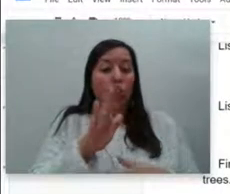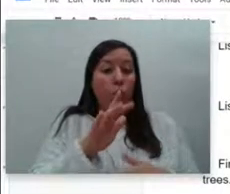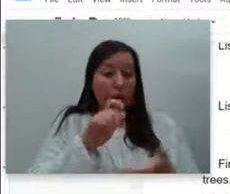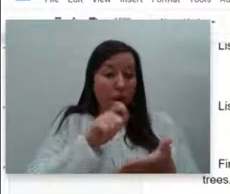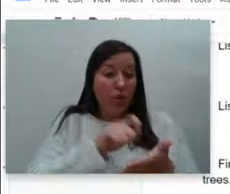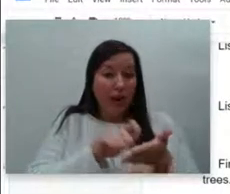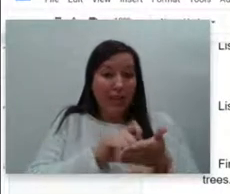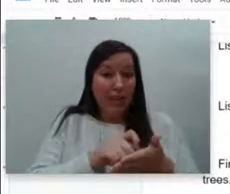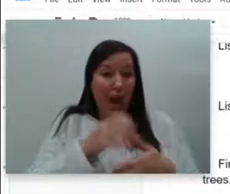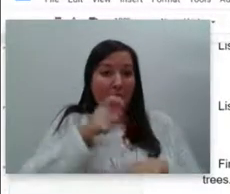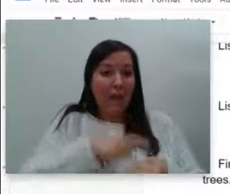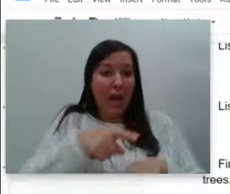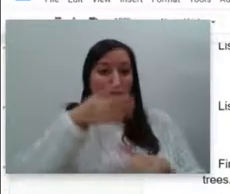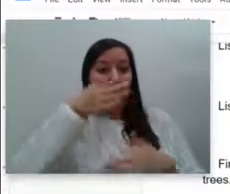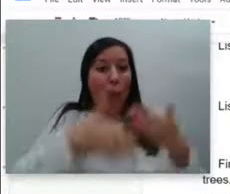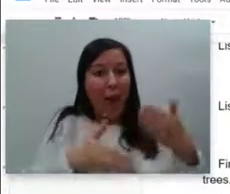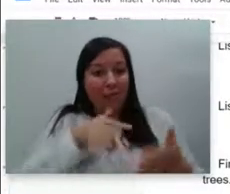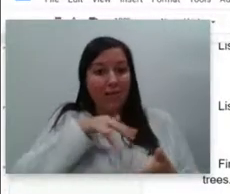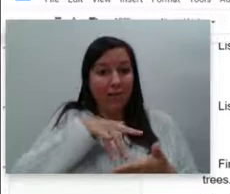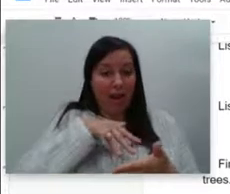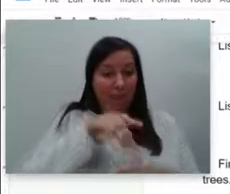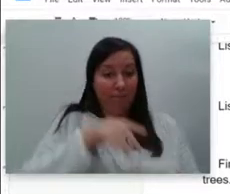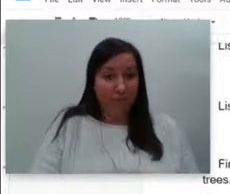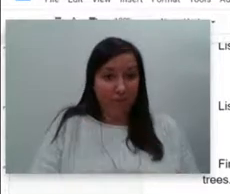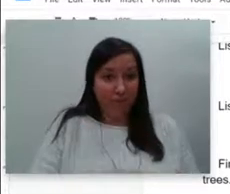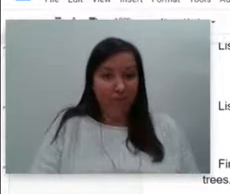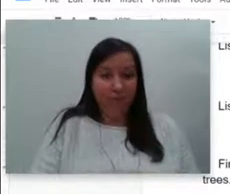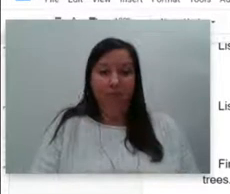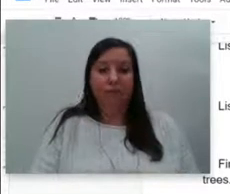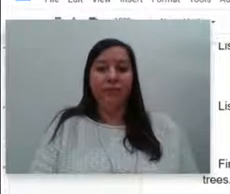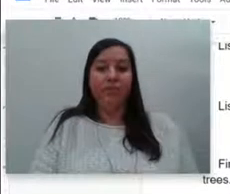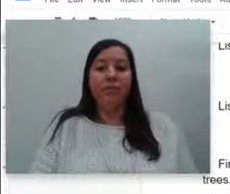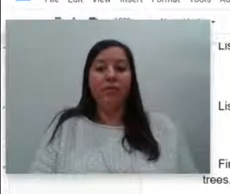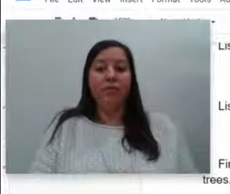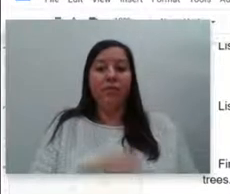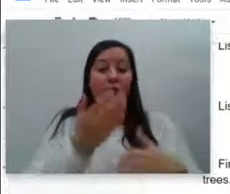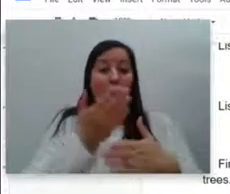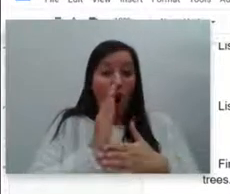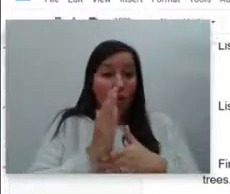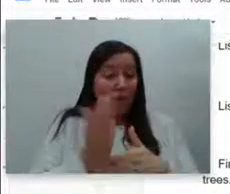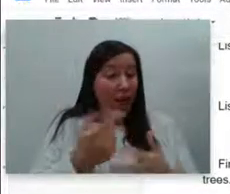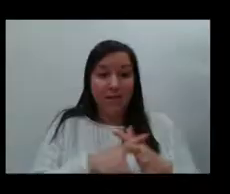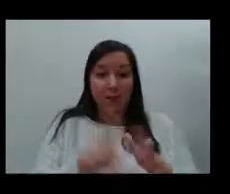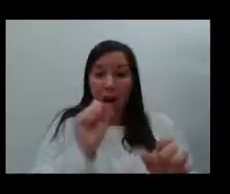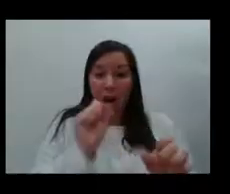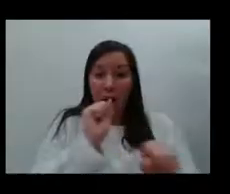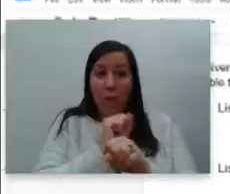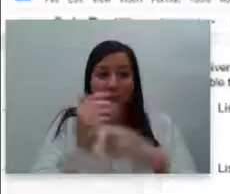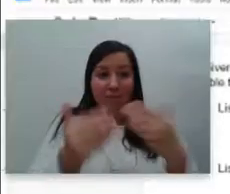time as well. All right, get busy.